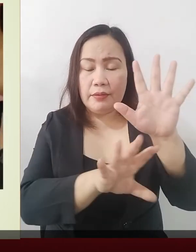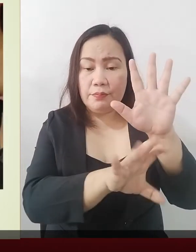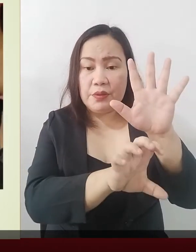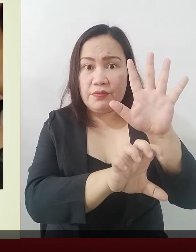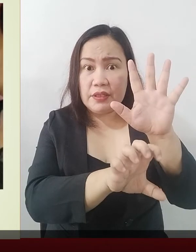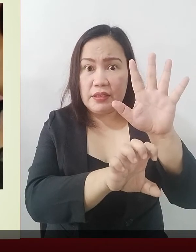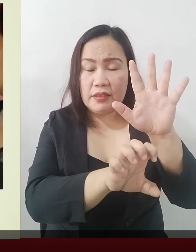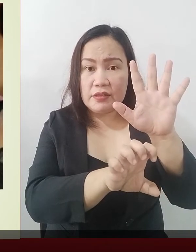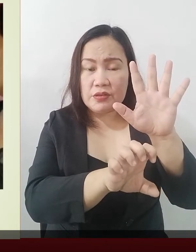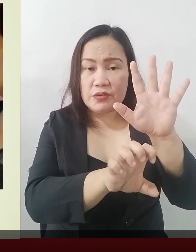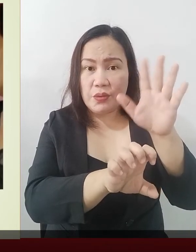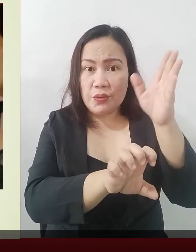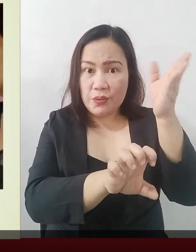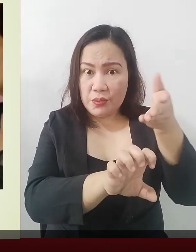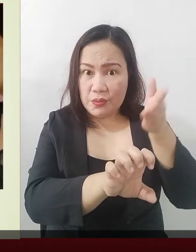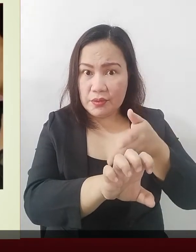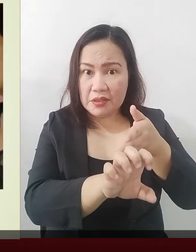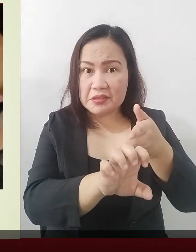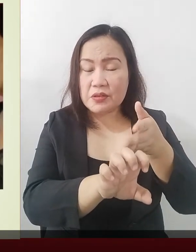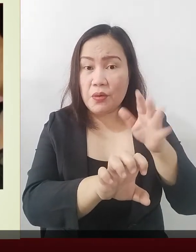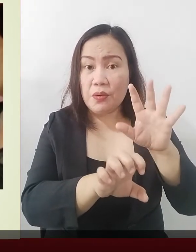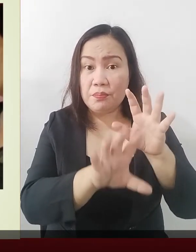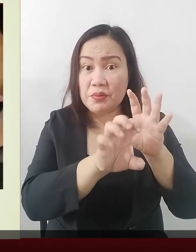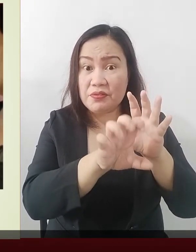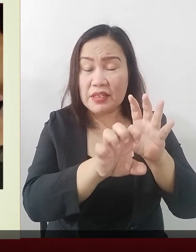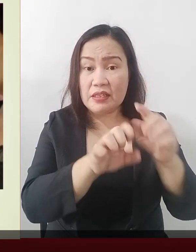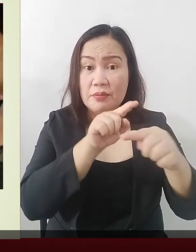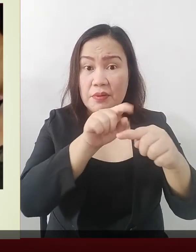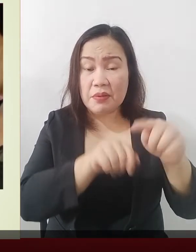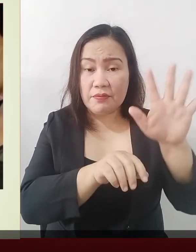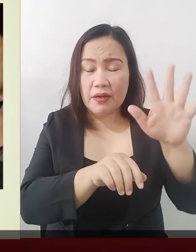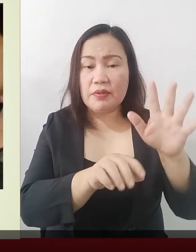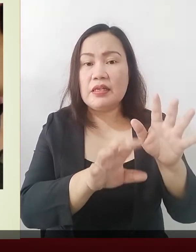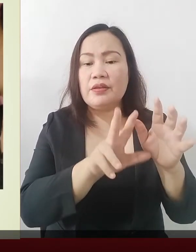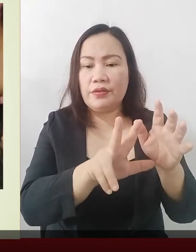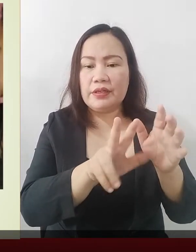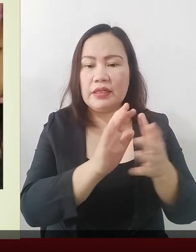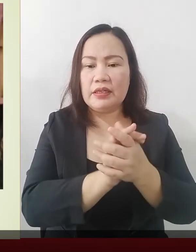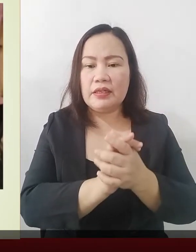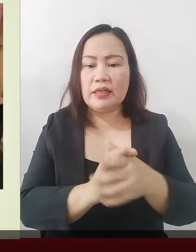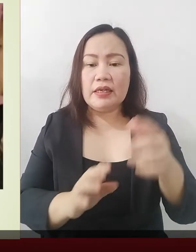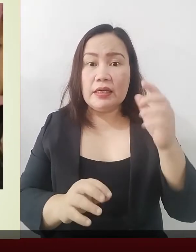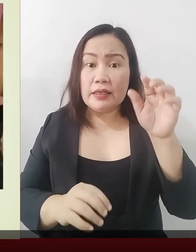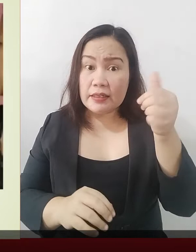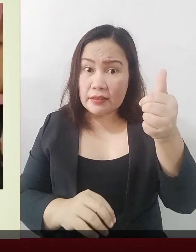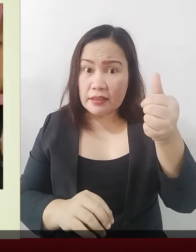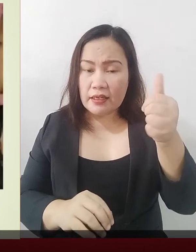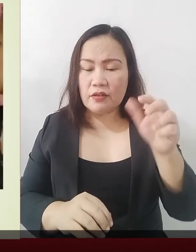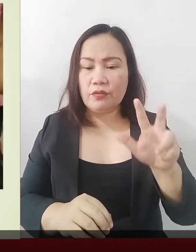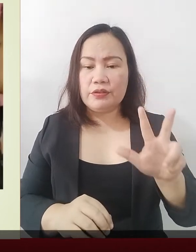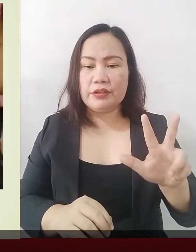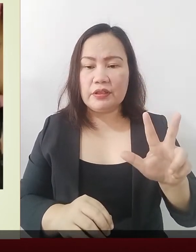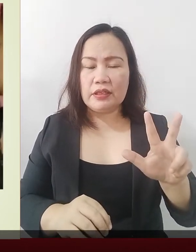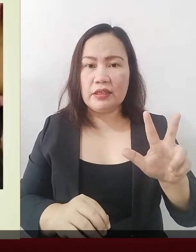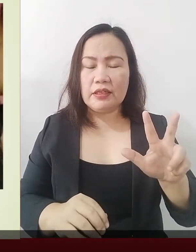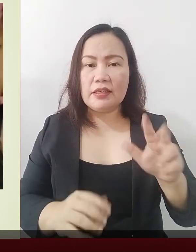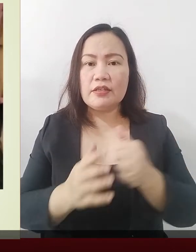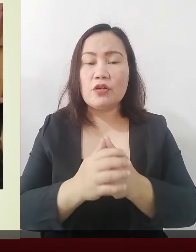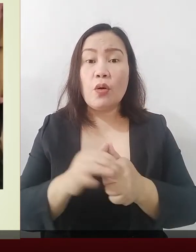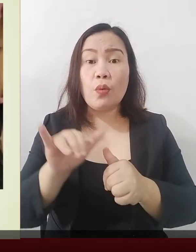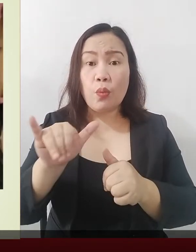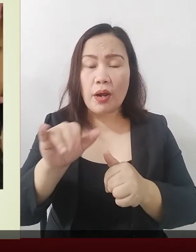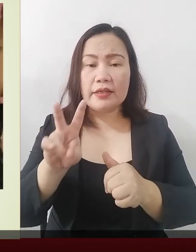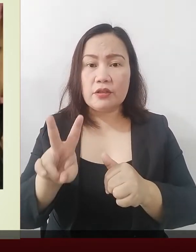cancel 5 and 15. So it will be 50 divided by 5 is 3. So we have 10 over